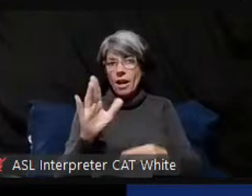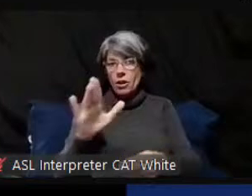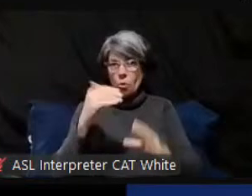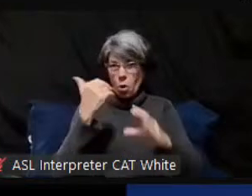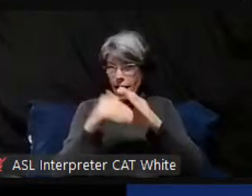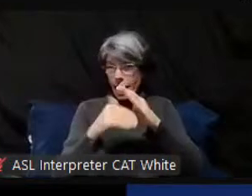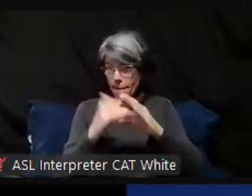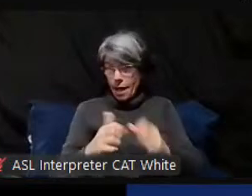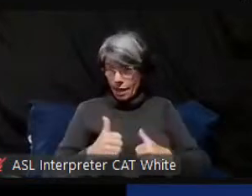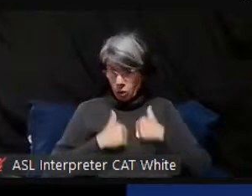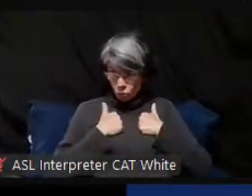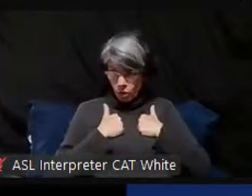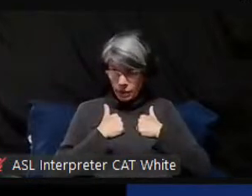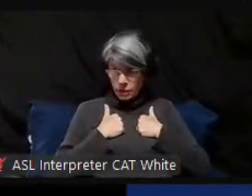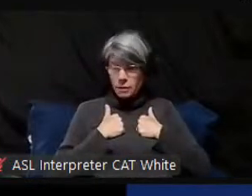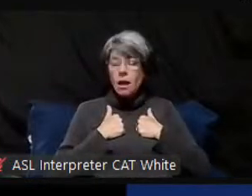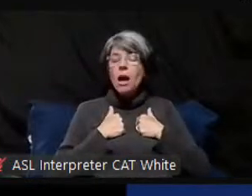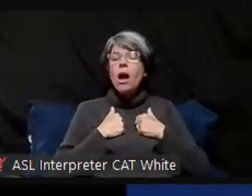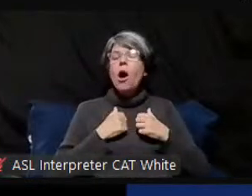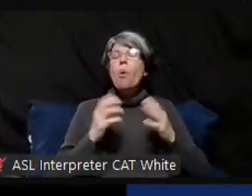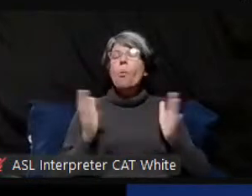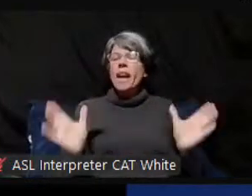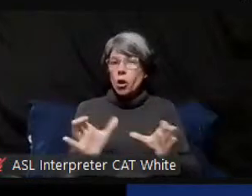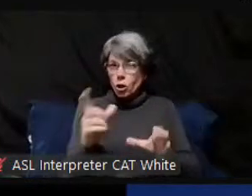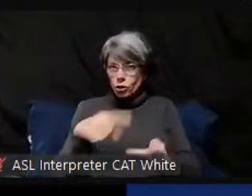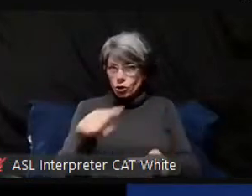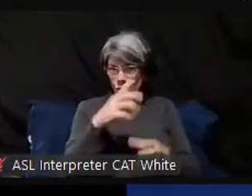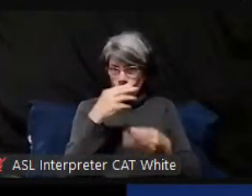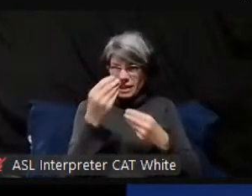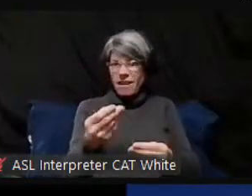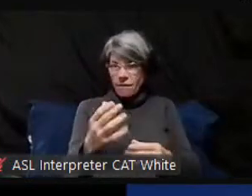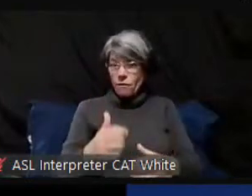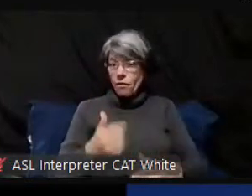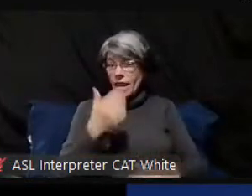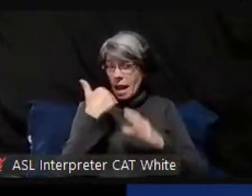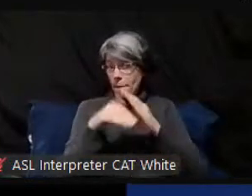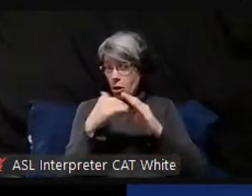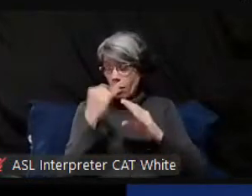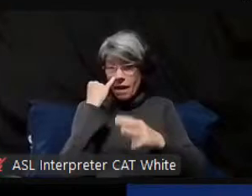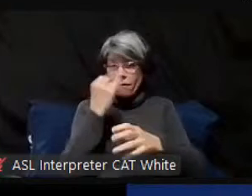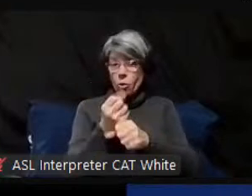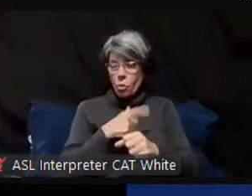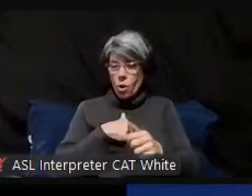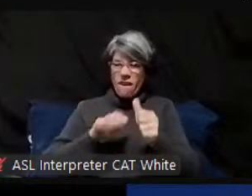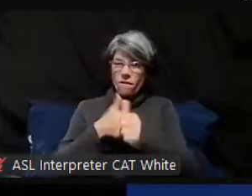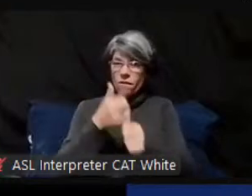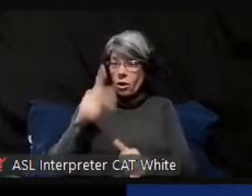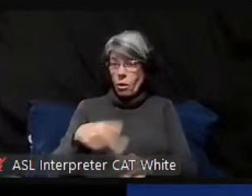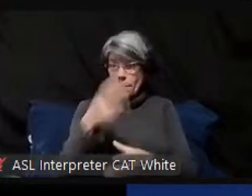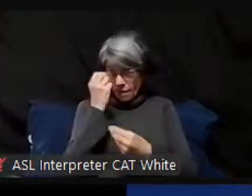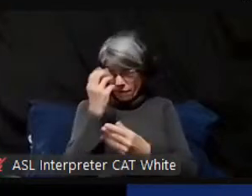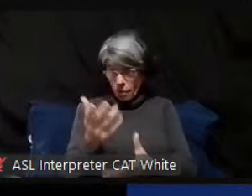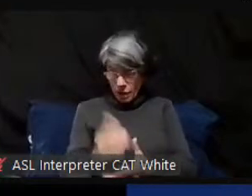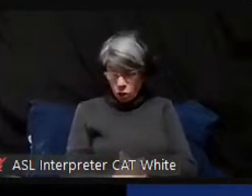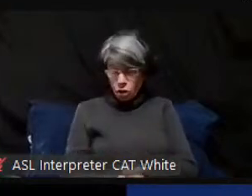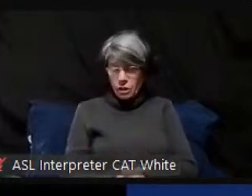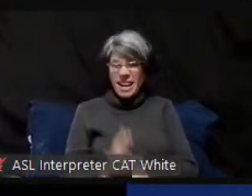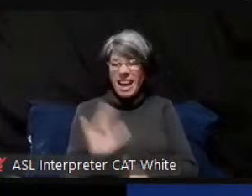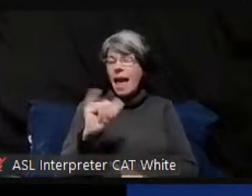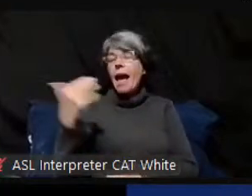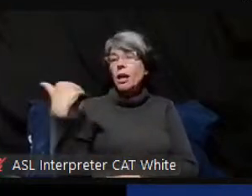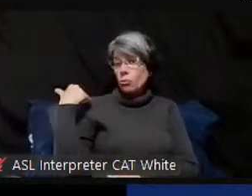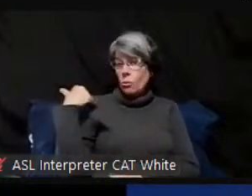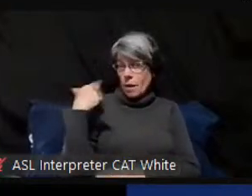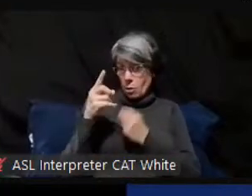email address. We encourage you to provide your email address if you would like to receive follow-up information. As a